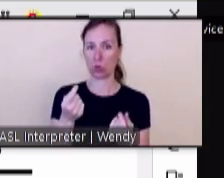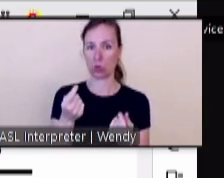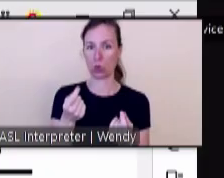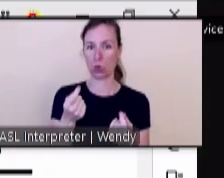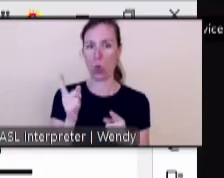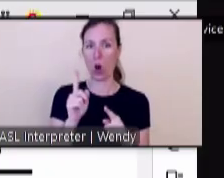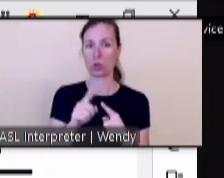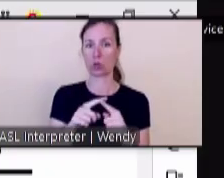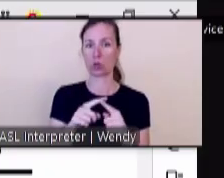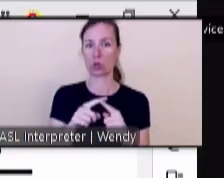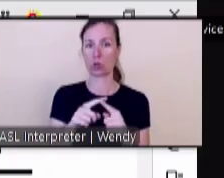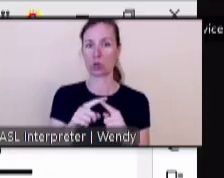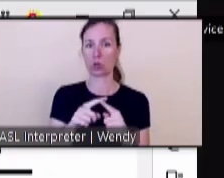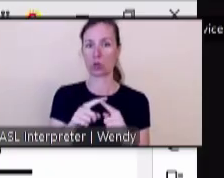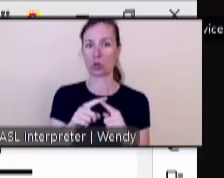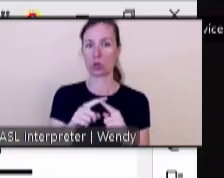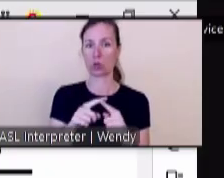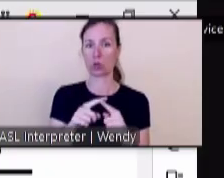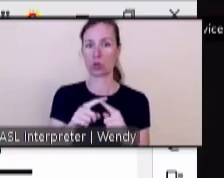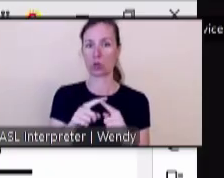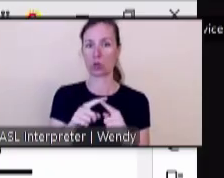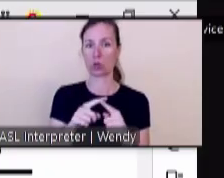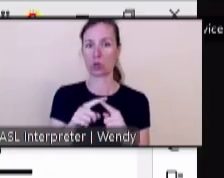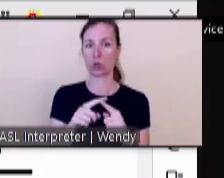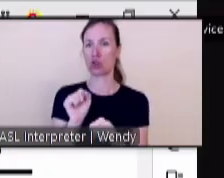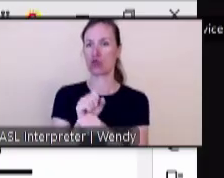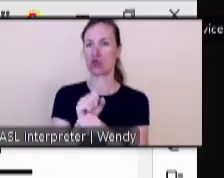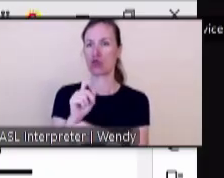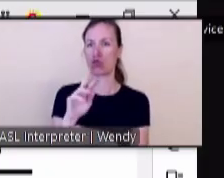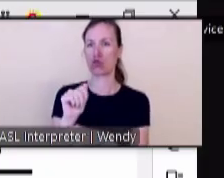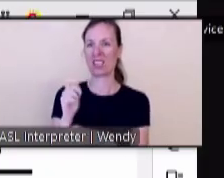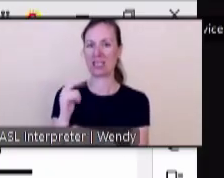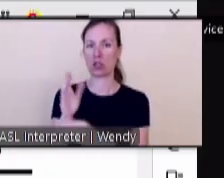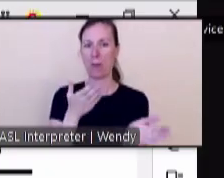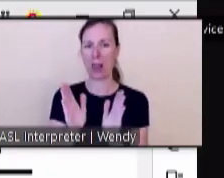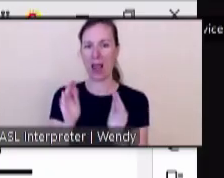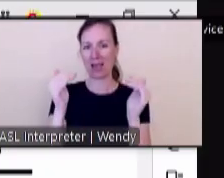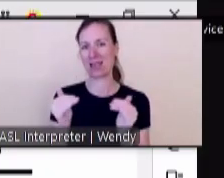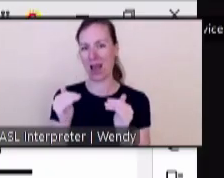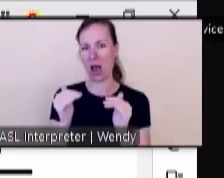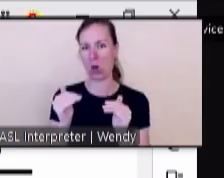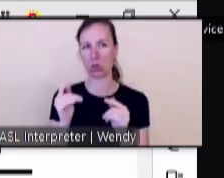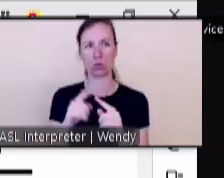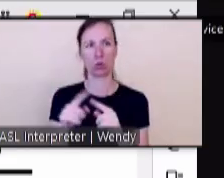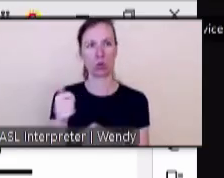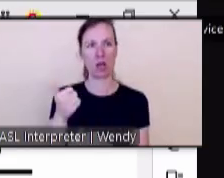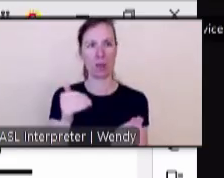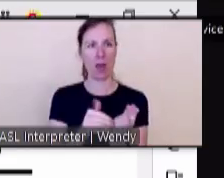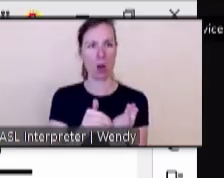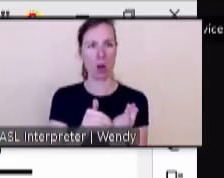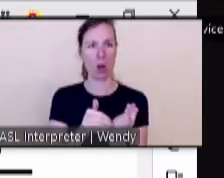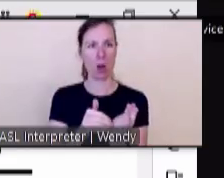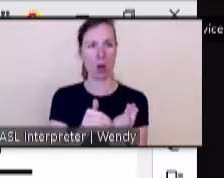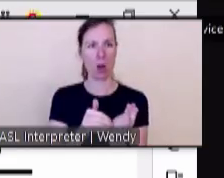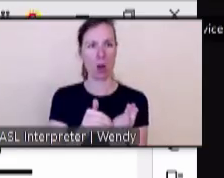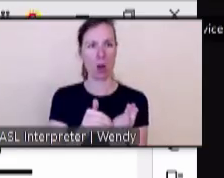10,000 or the constituent services. So that's where we took that line item down to.